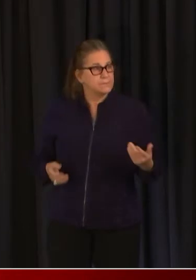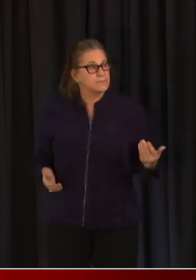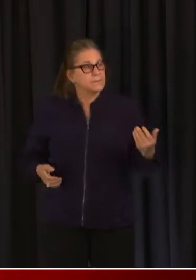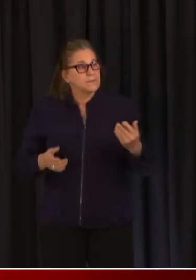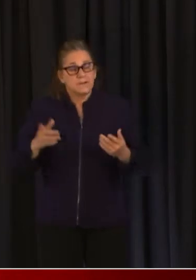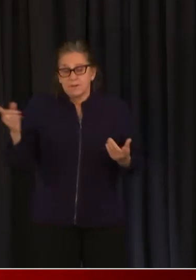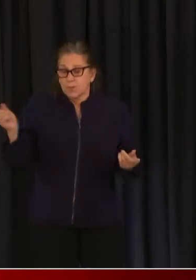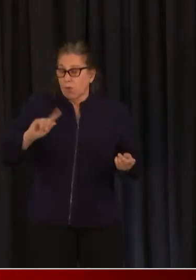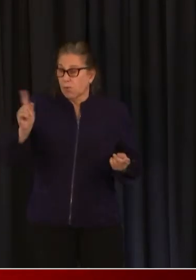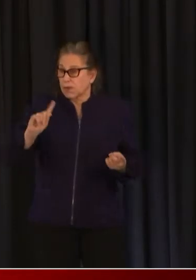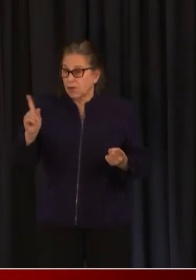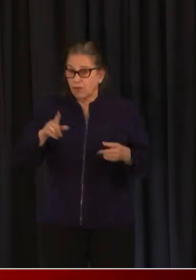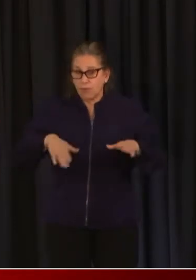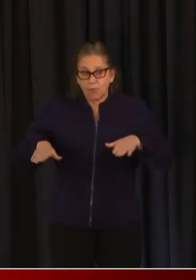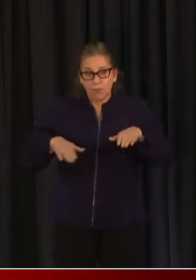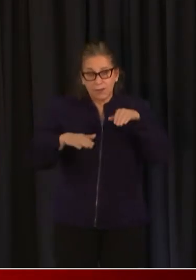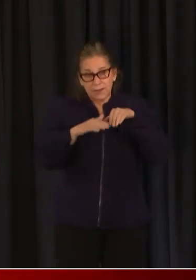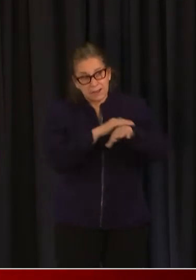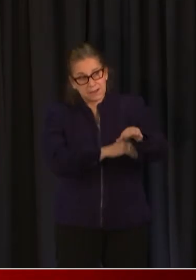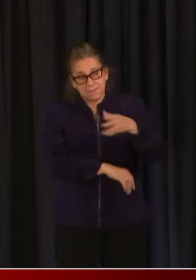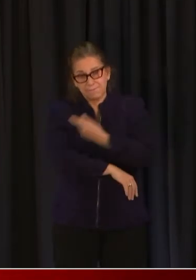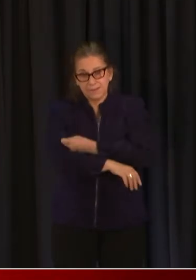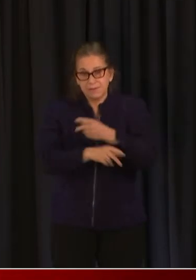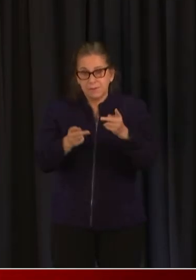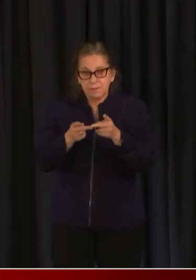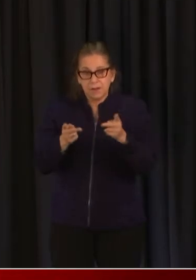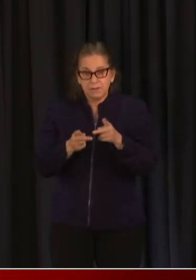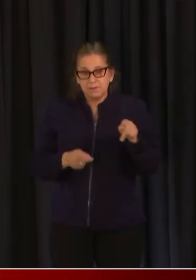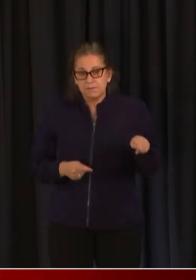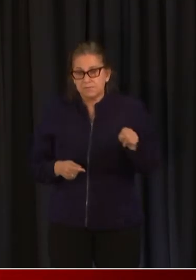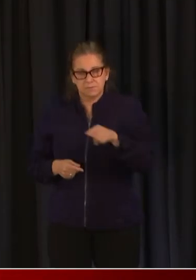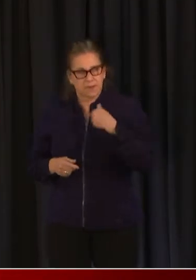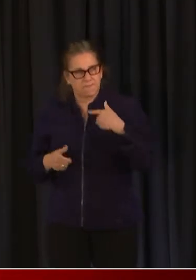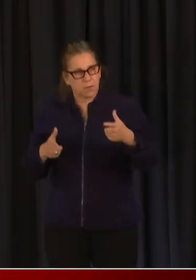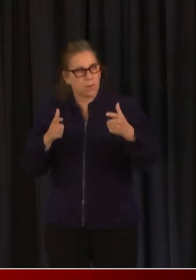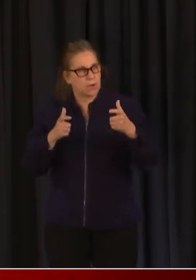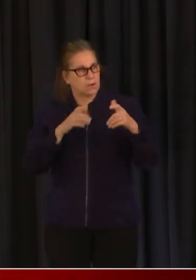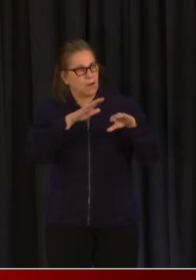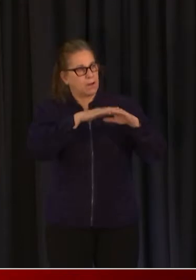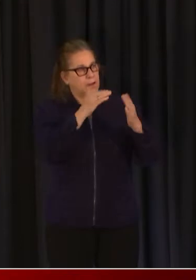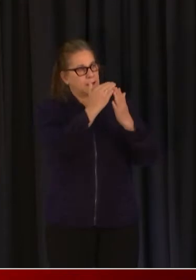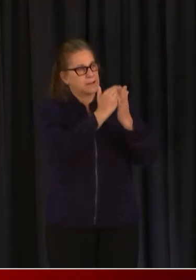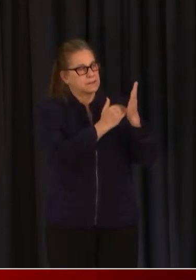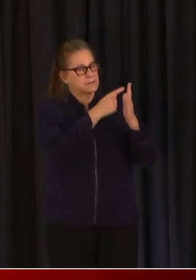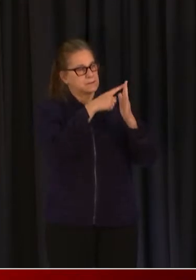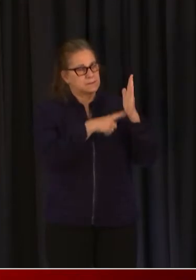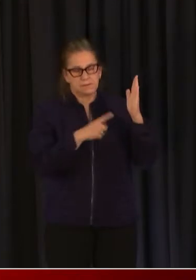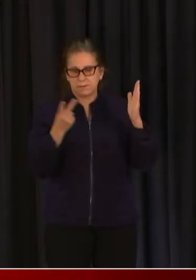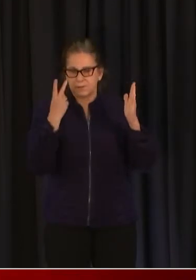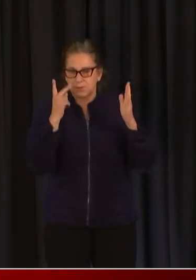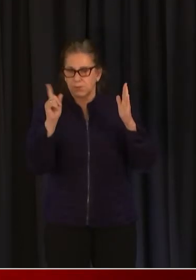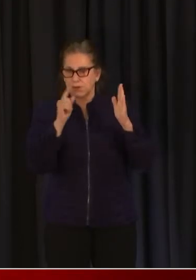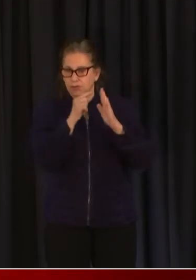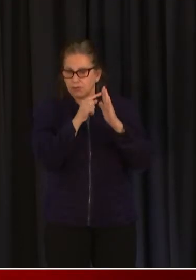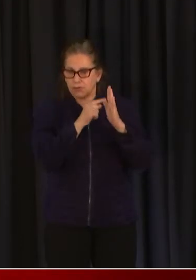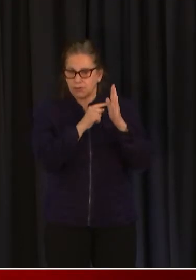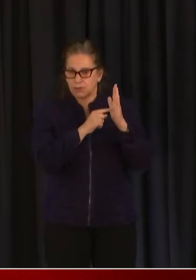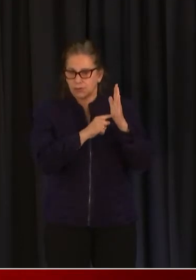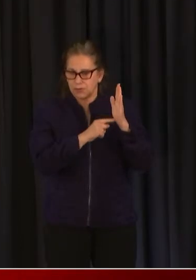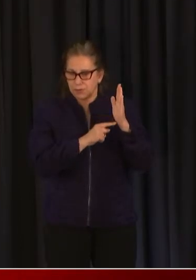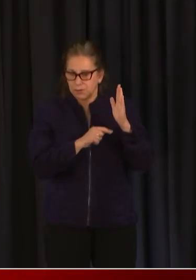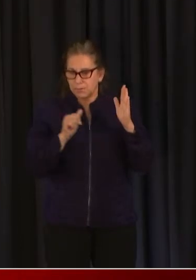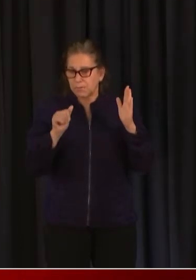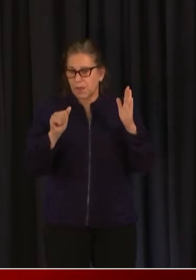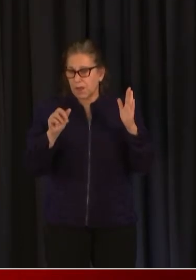here, and I'm going to read them out. Arena Stage, Fort Stanton Recreation